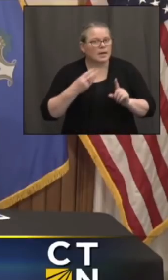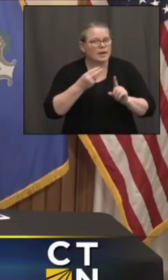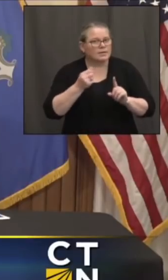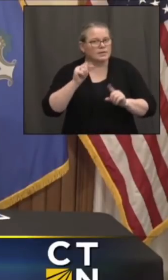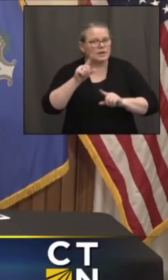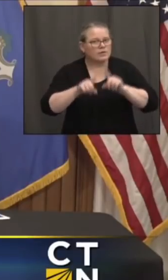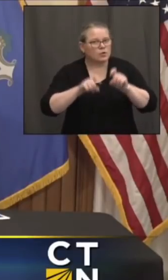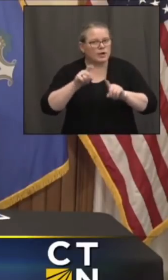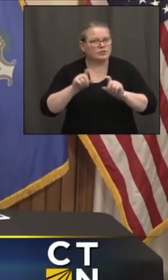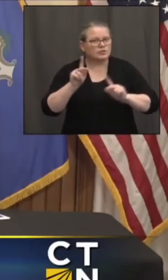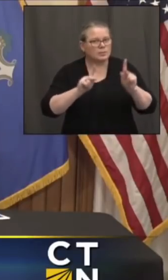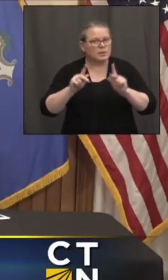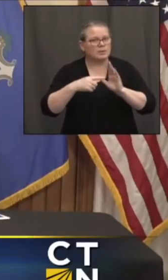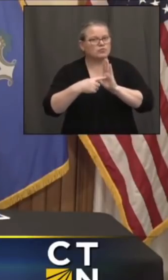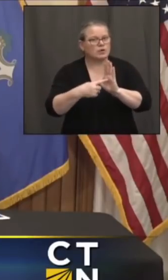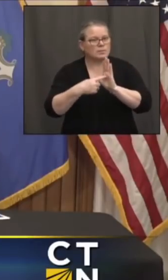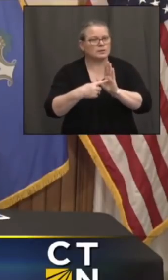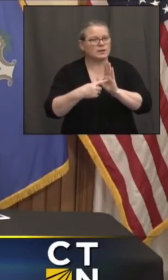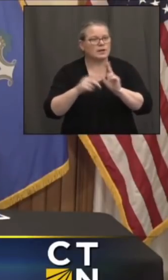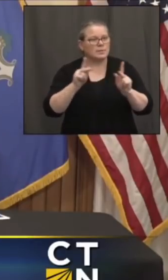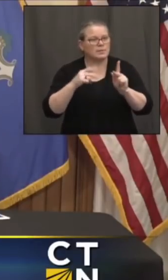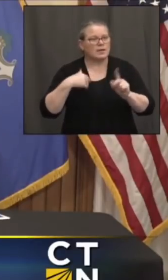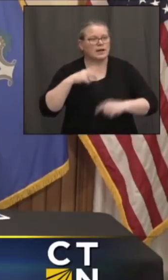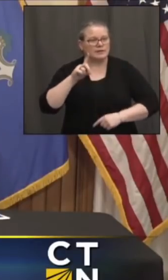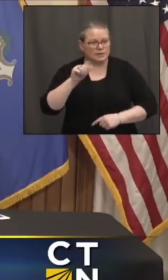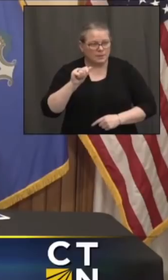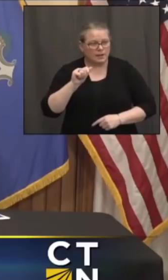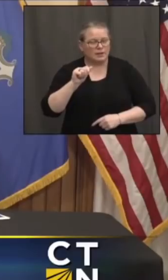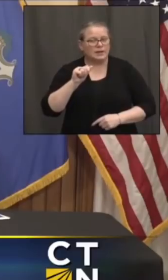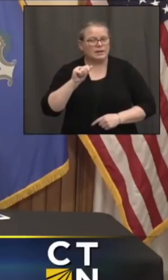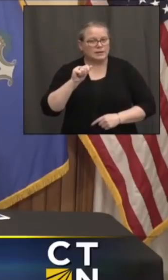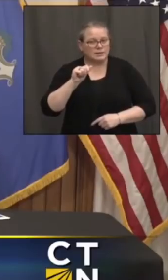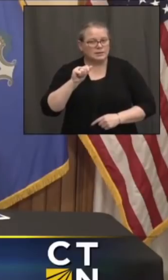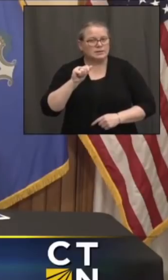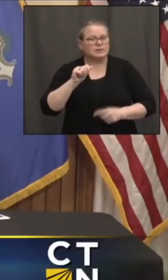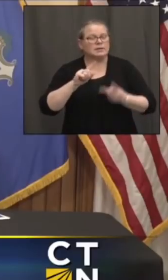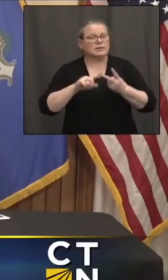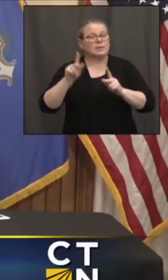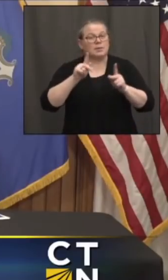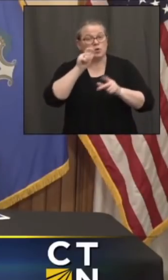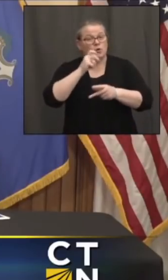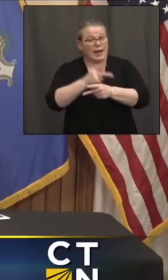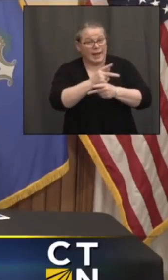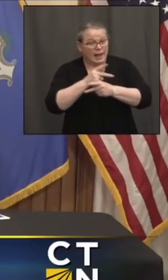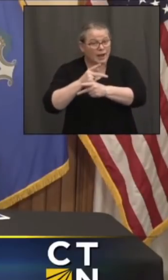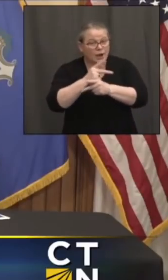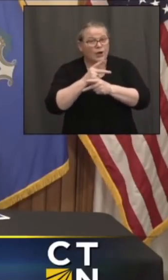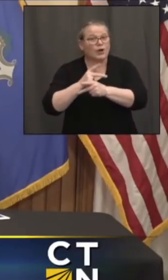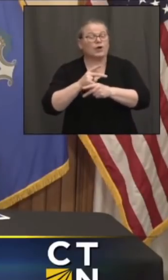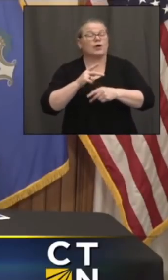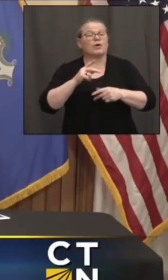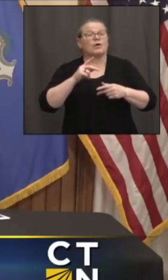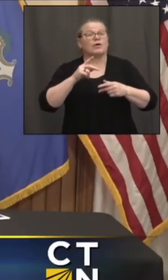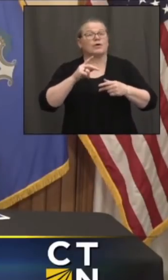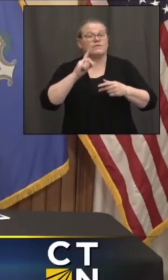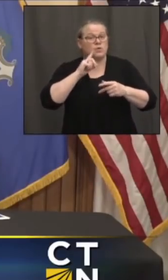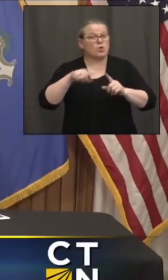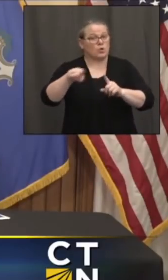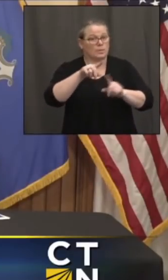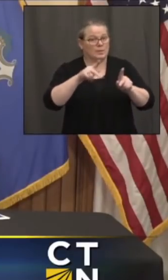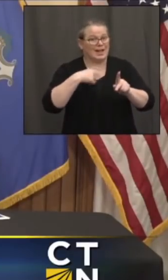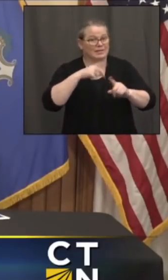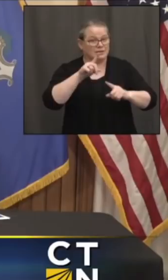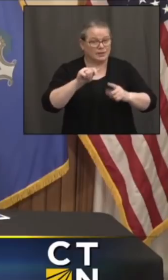or their caregivers, as well as unpaid caregivers for elderly people. I know you've sort of said, Governor, that